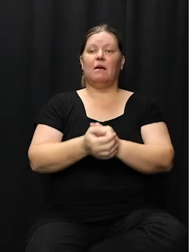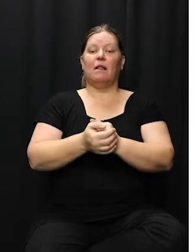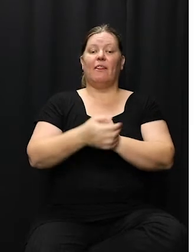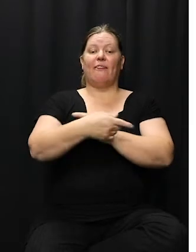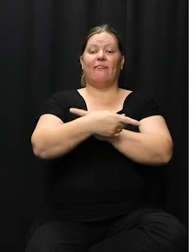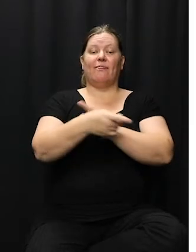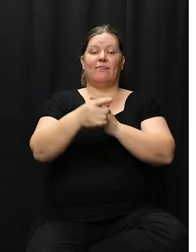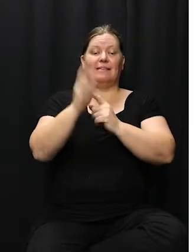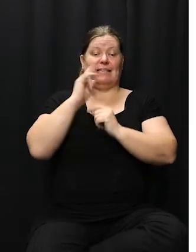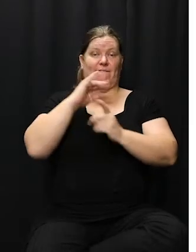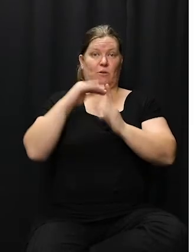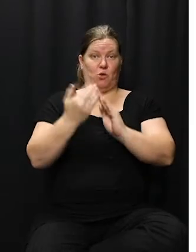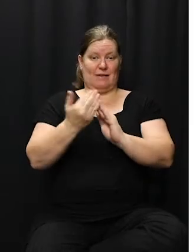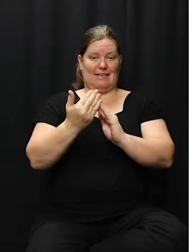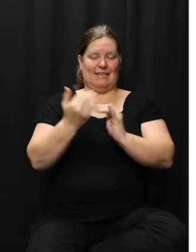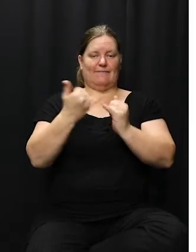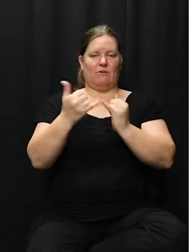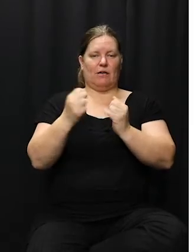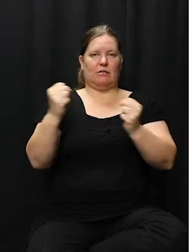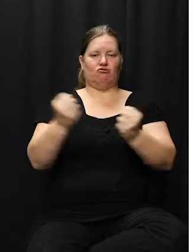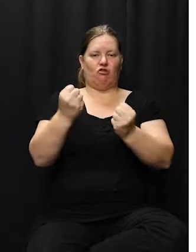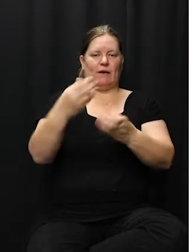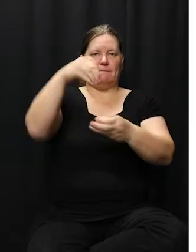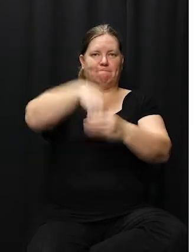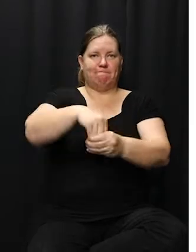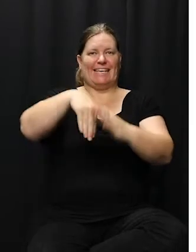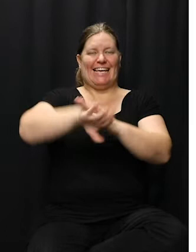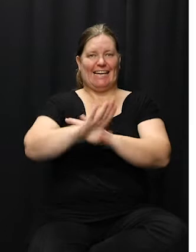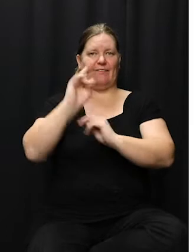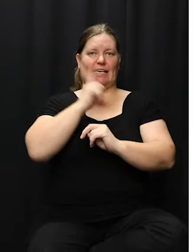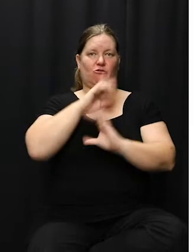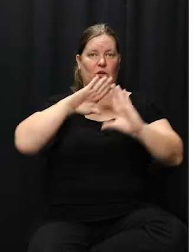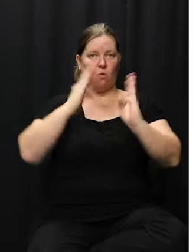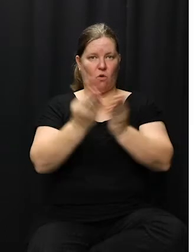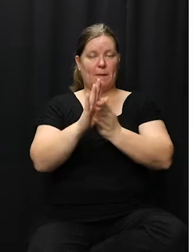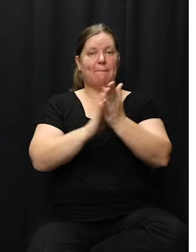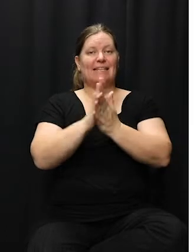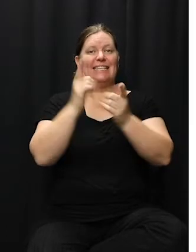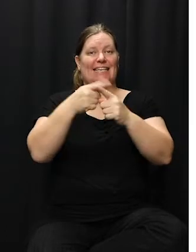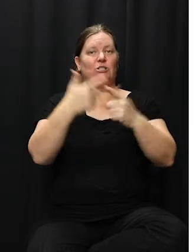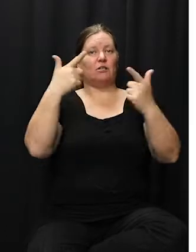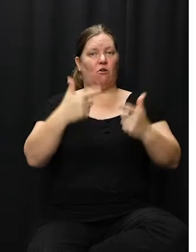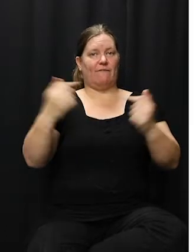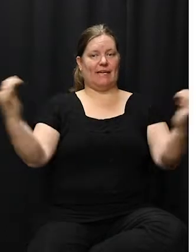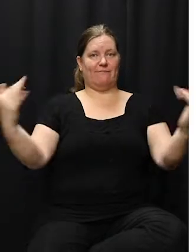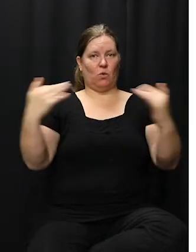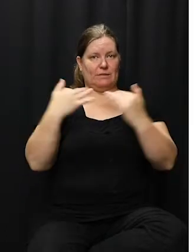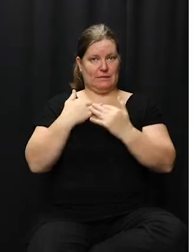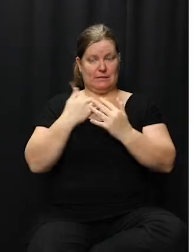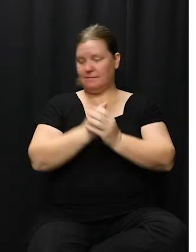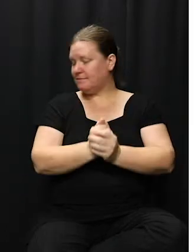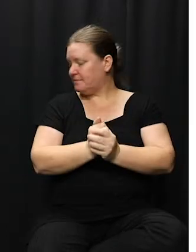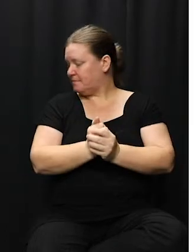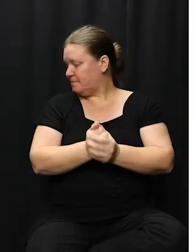very strongly embedded in a hearing world. So they have a lot of influence from the spoken language. And